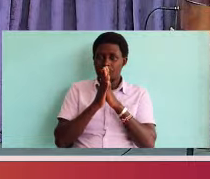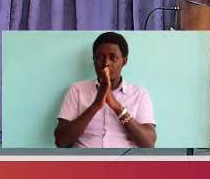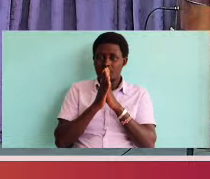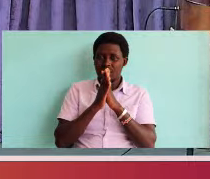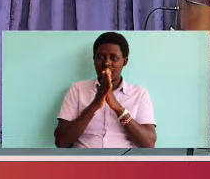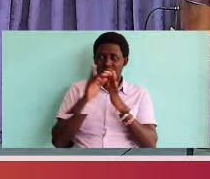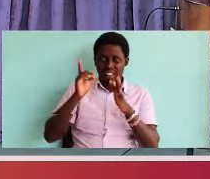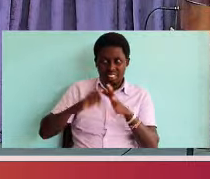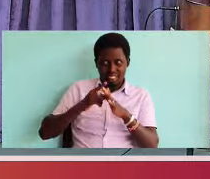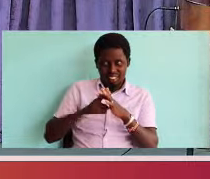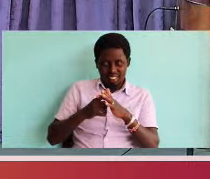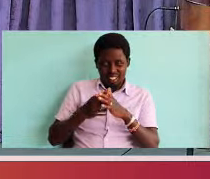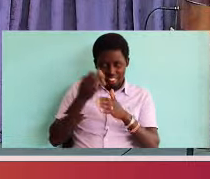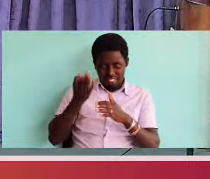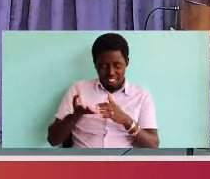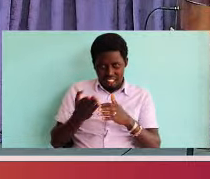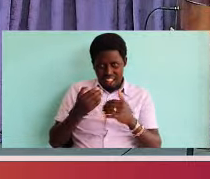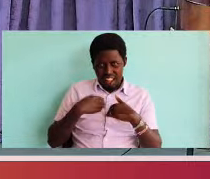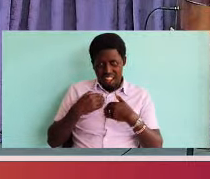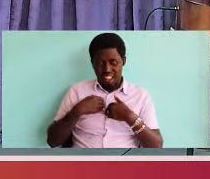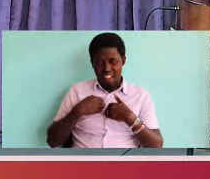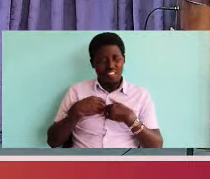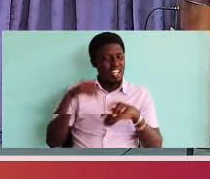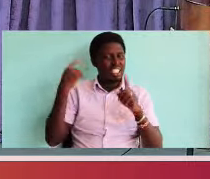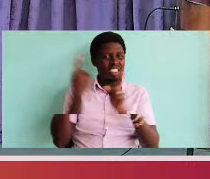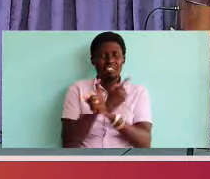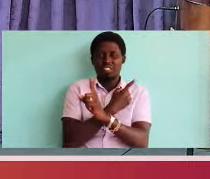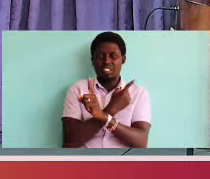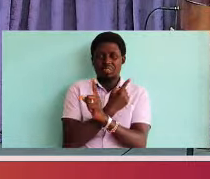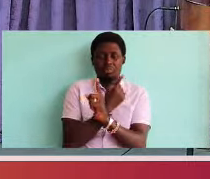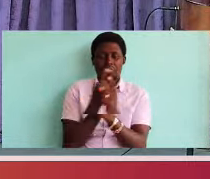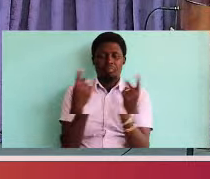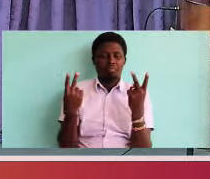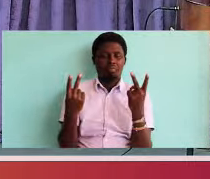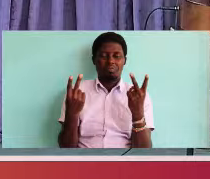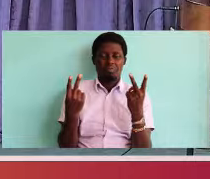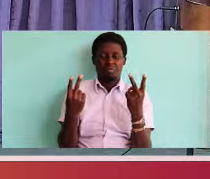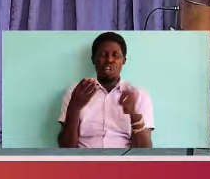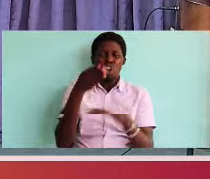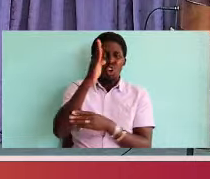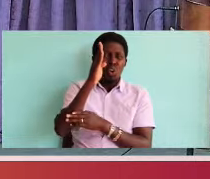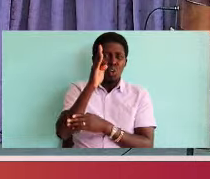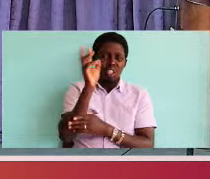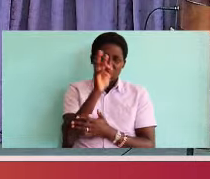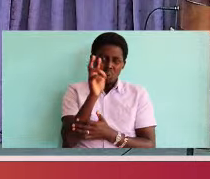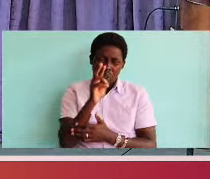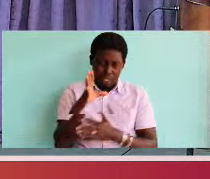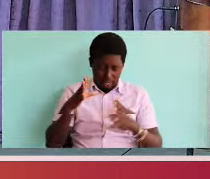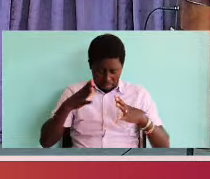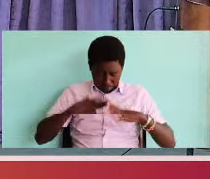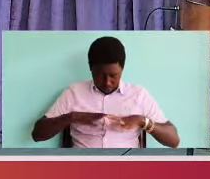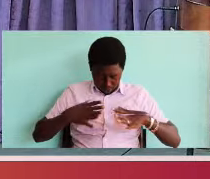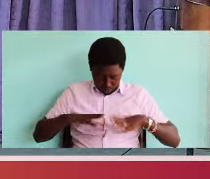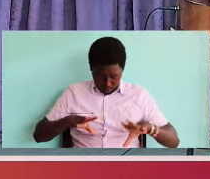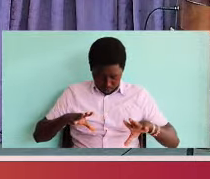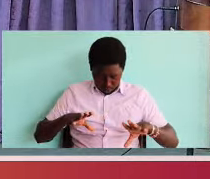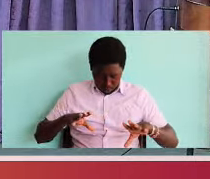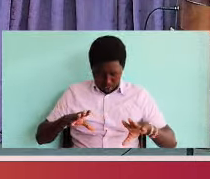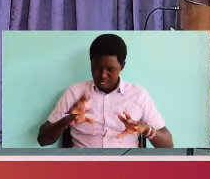There is a distinction here. God is looking at the person, and he's also